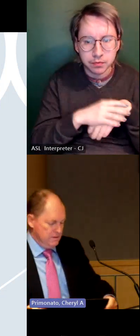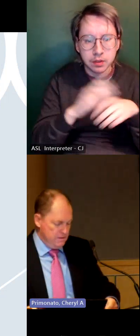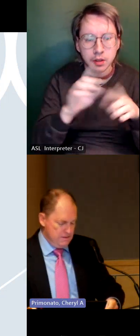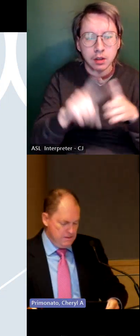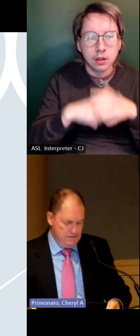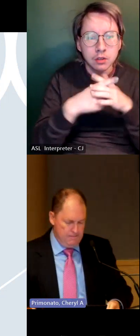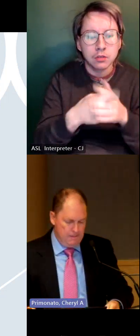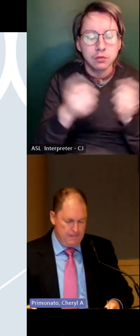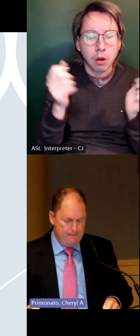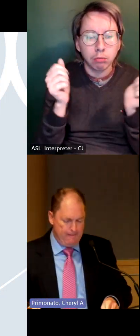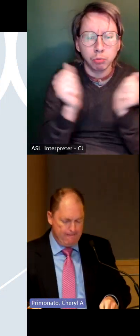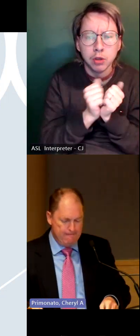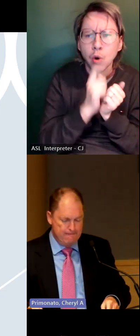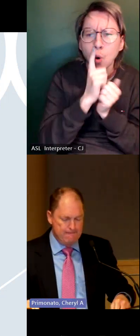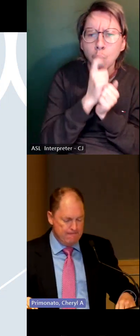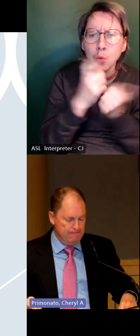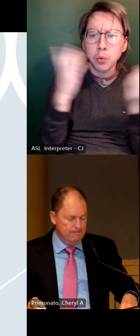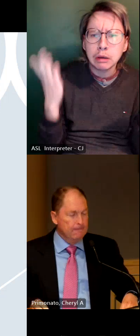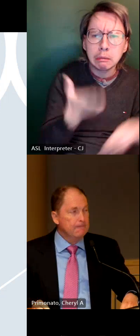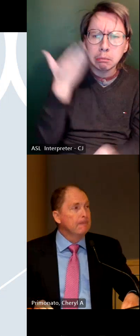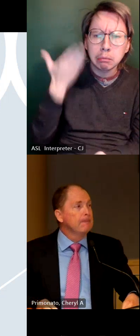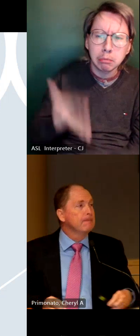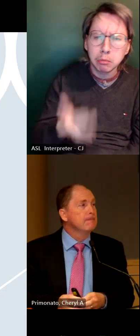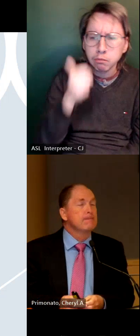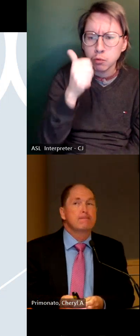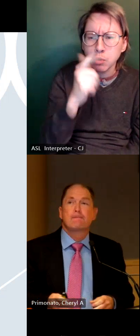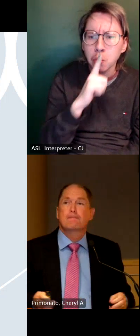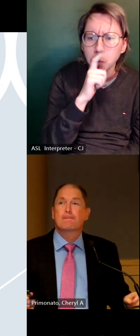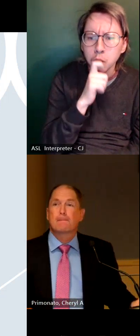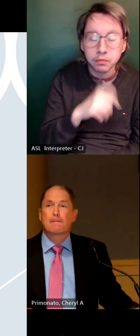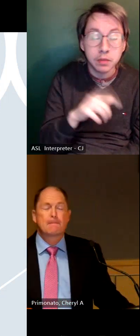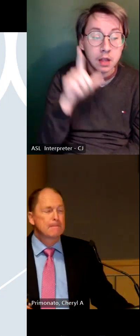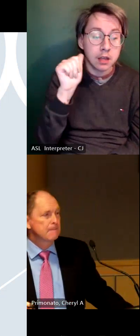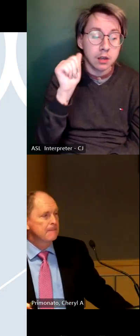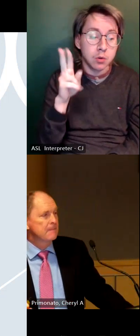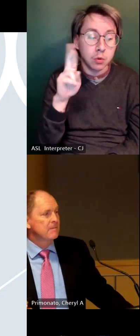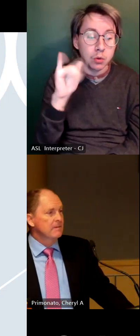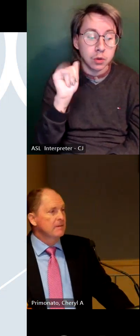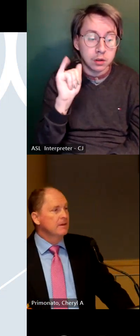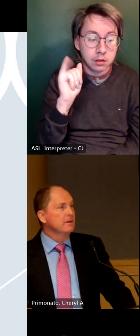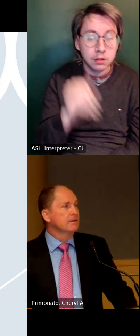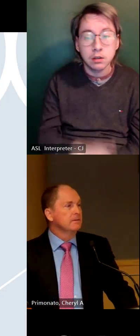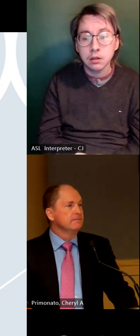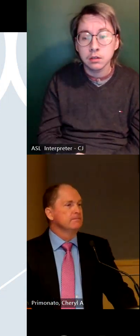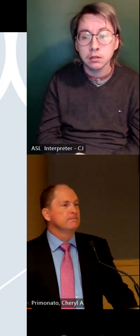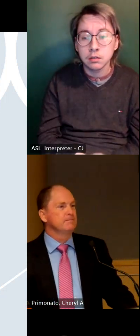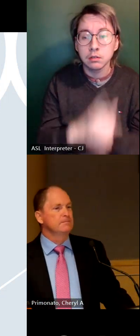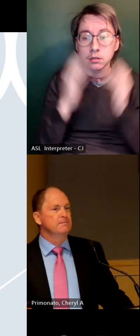this committee, could you please identify yourselves? Lori Mizgorski,